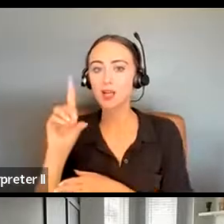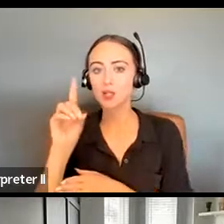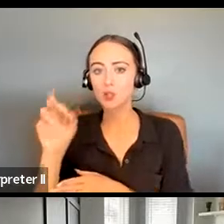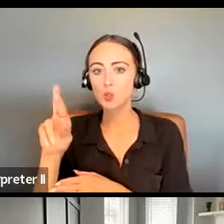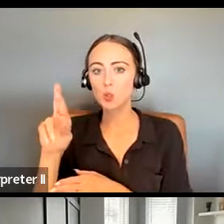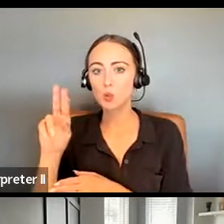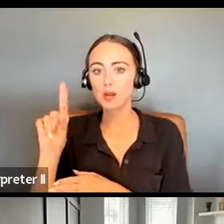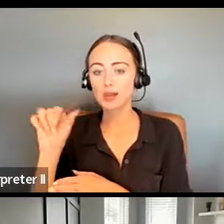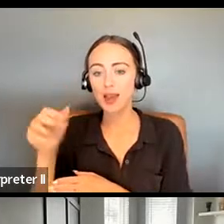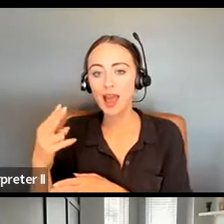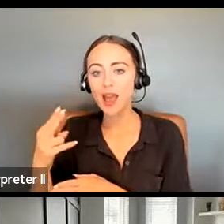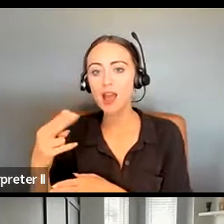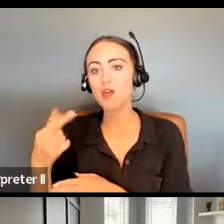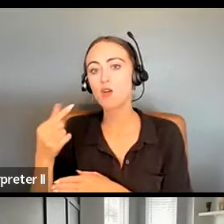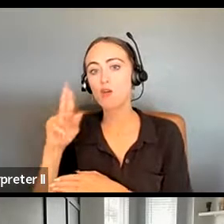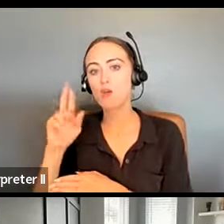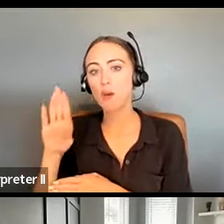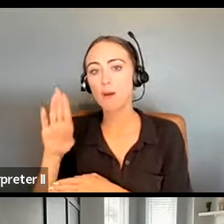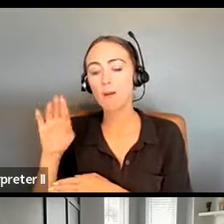Grubhub?